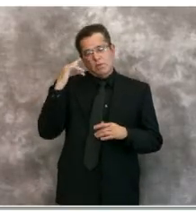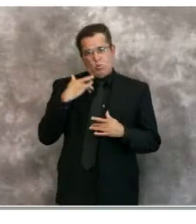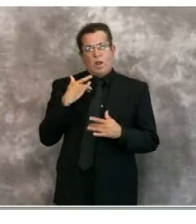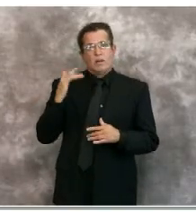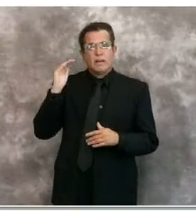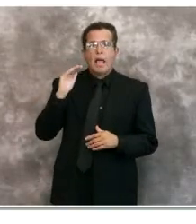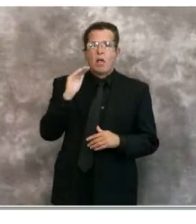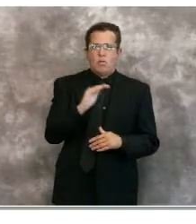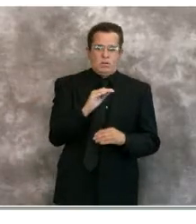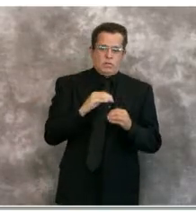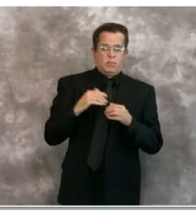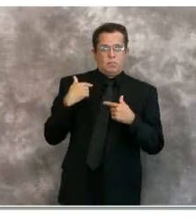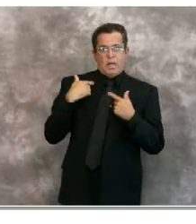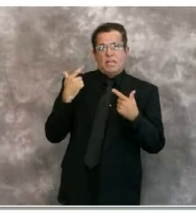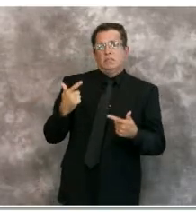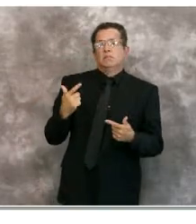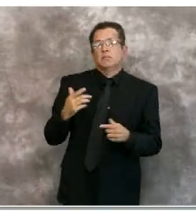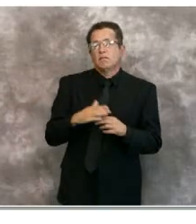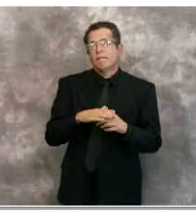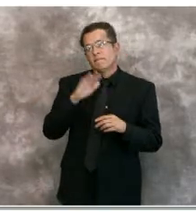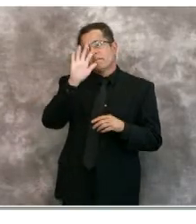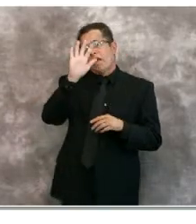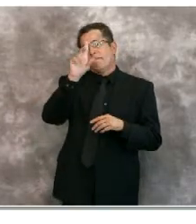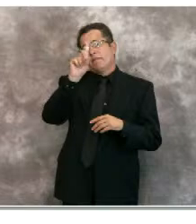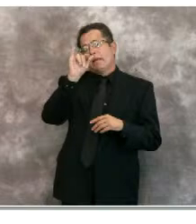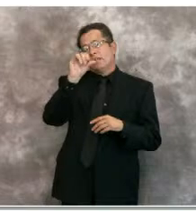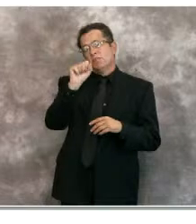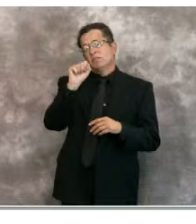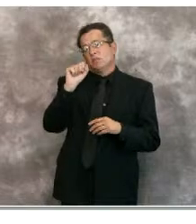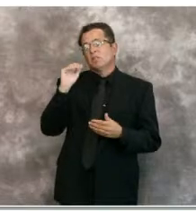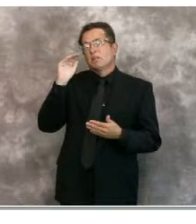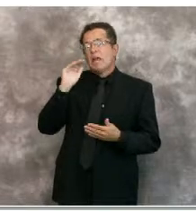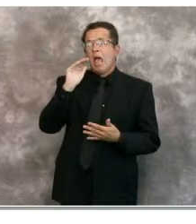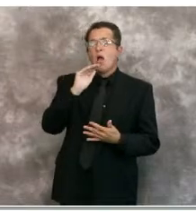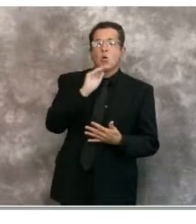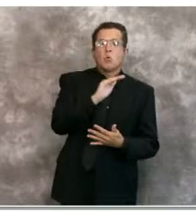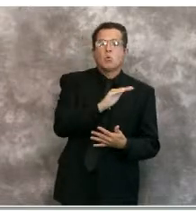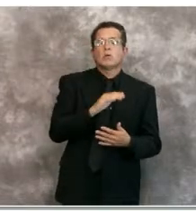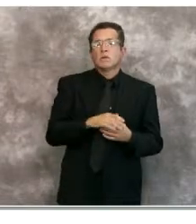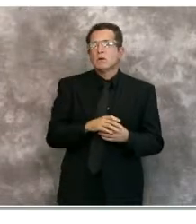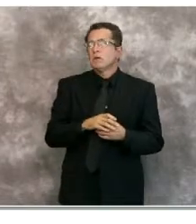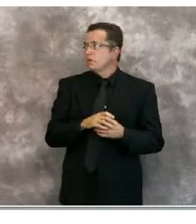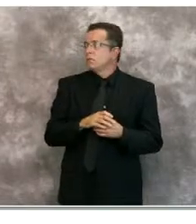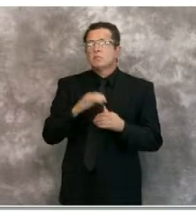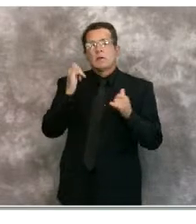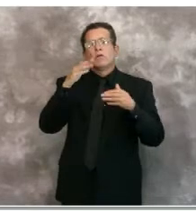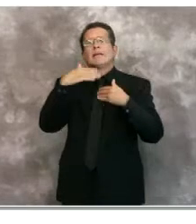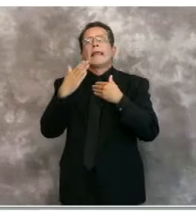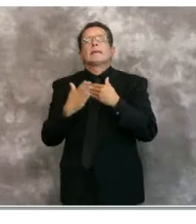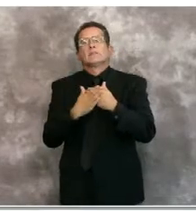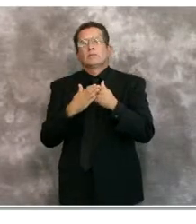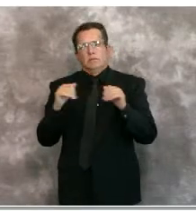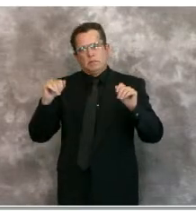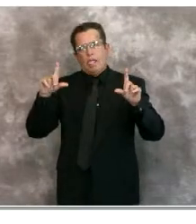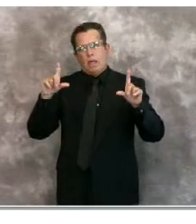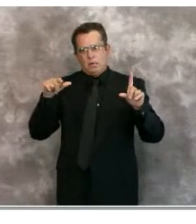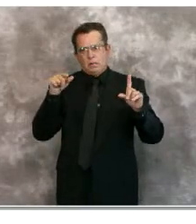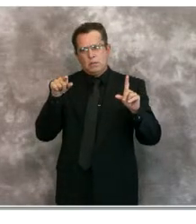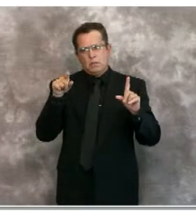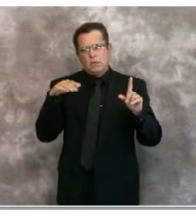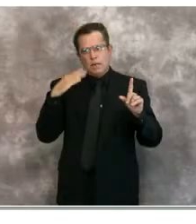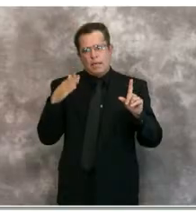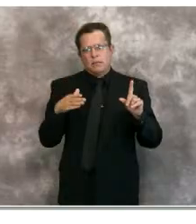over the past 5 days or so. Next slide. This